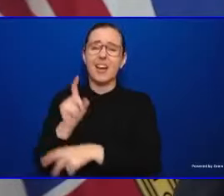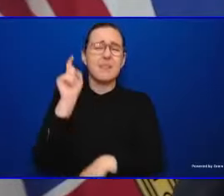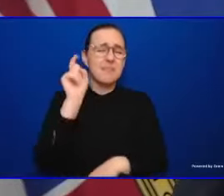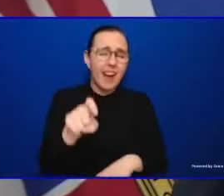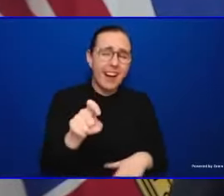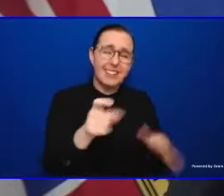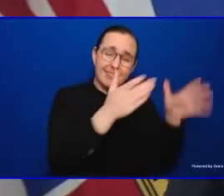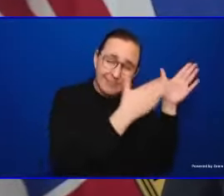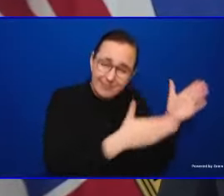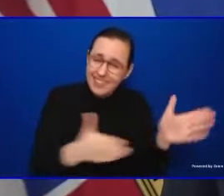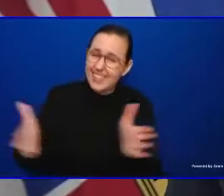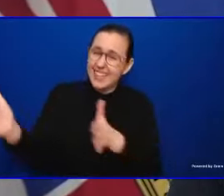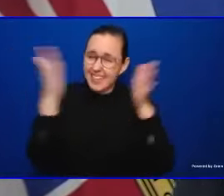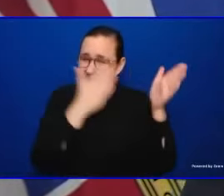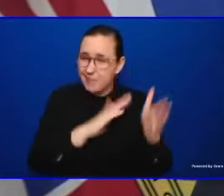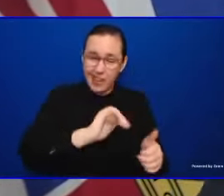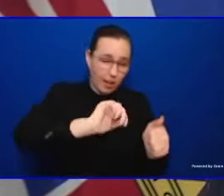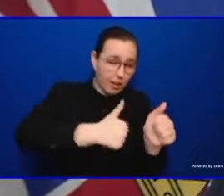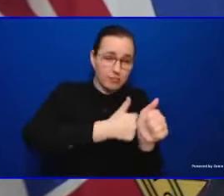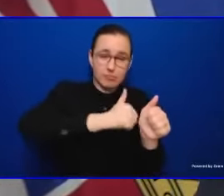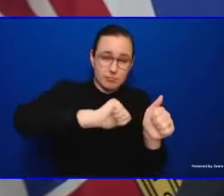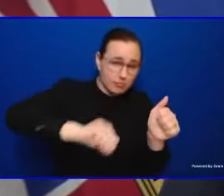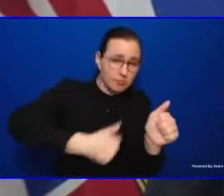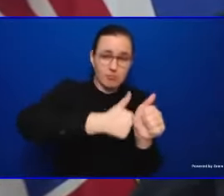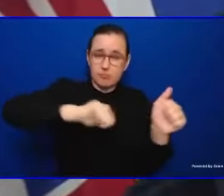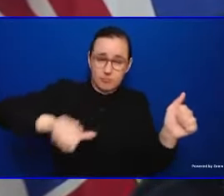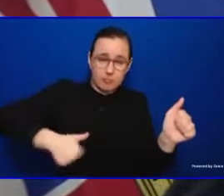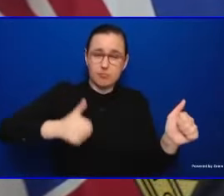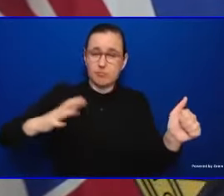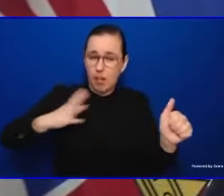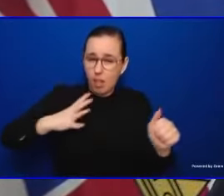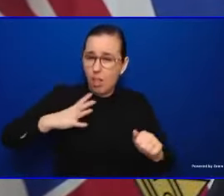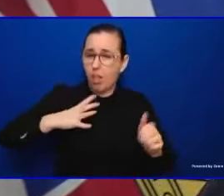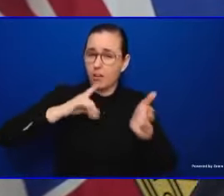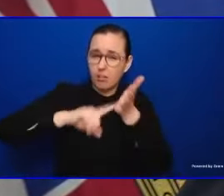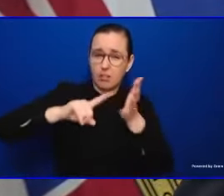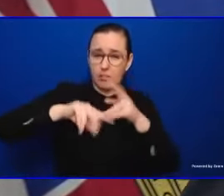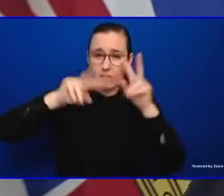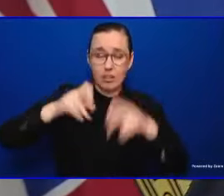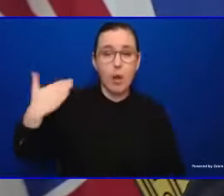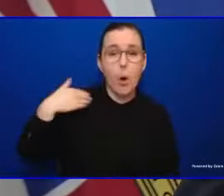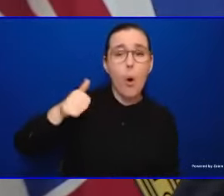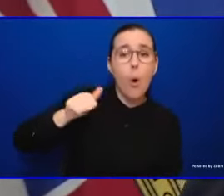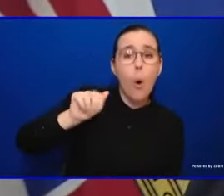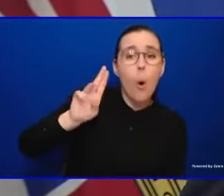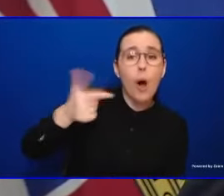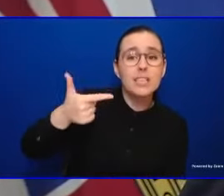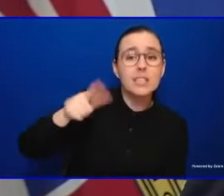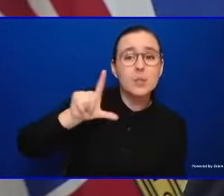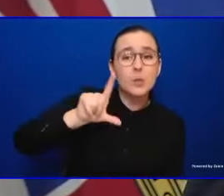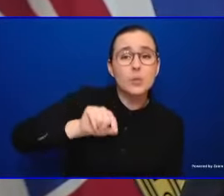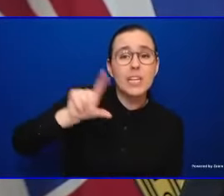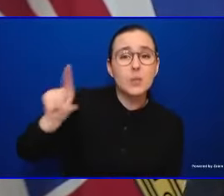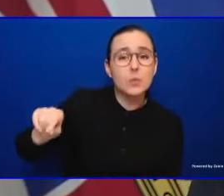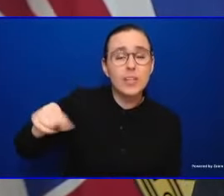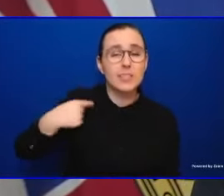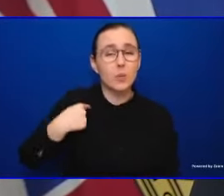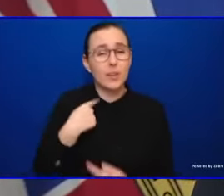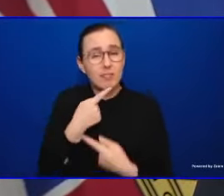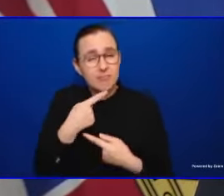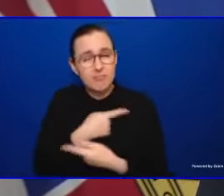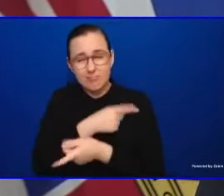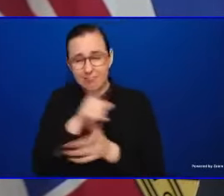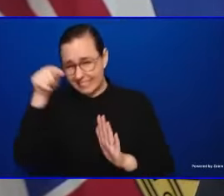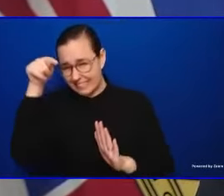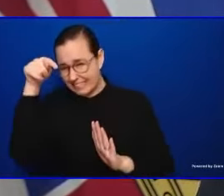You'll note in August of 2020, we announced a plan and a detailed plan of our health human resources strategies